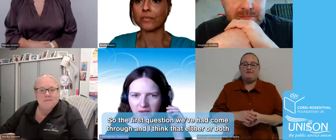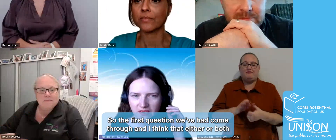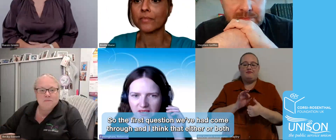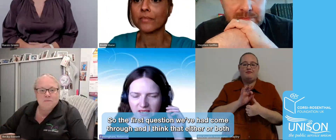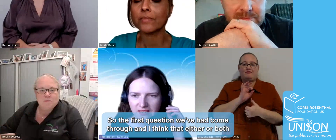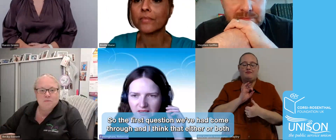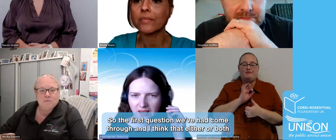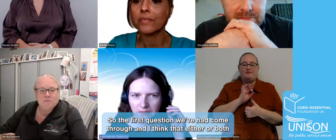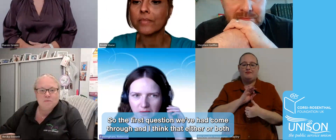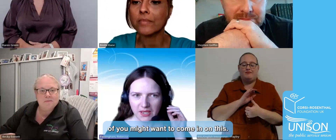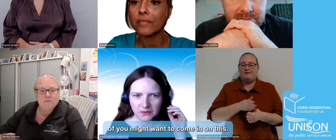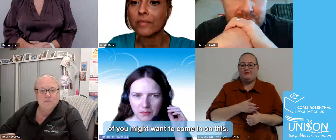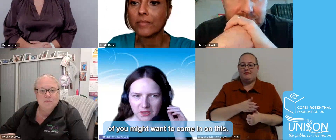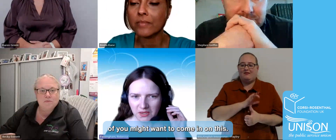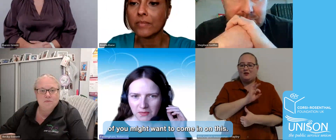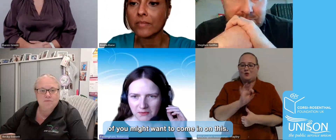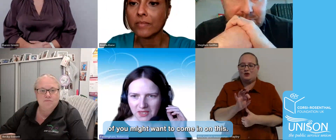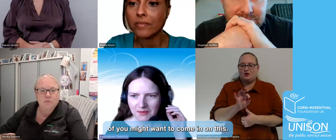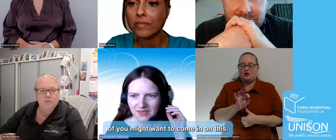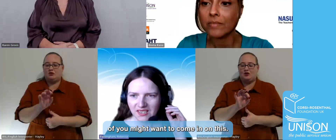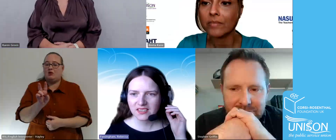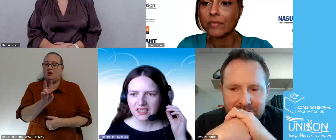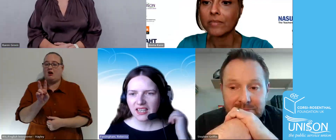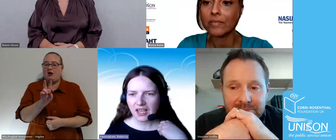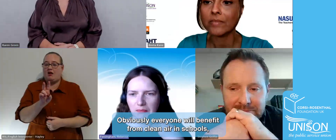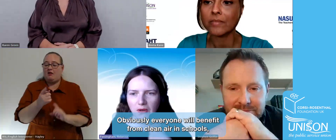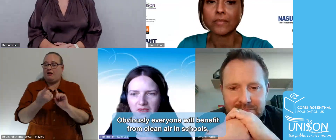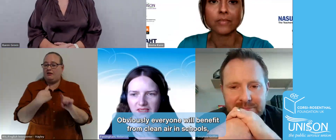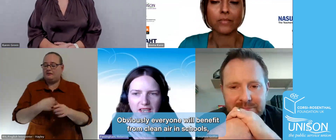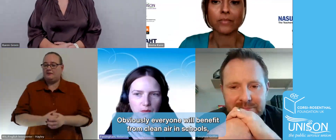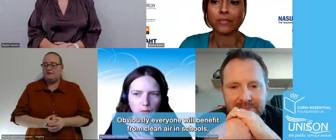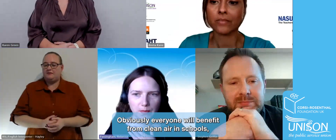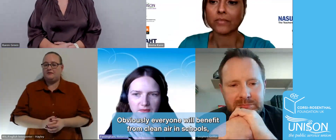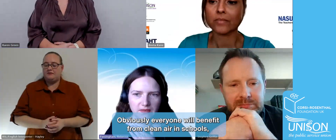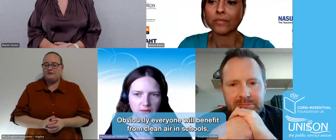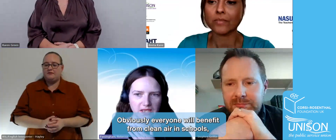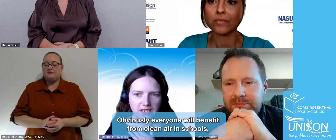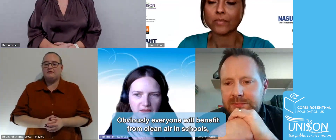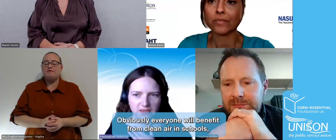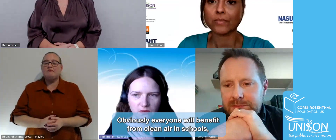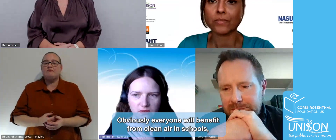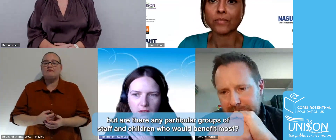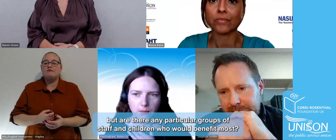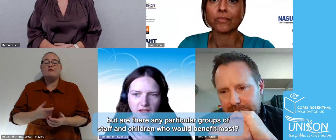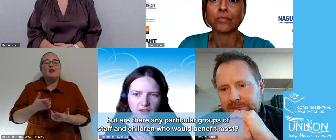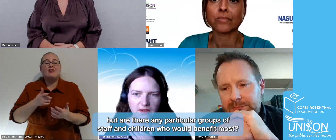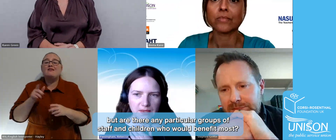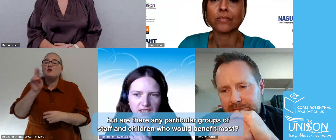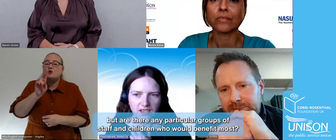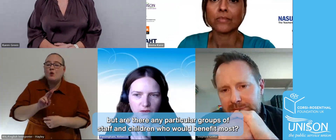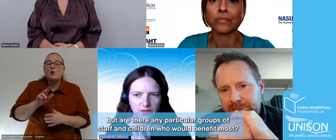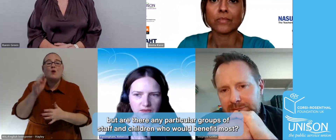through, and I think that either or both of you might want to come in on this. Obviously, everyone will benefit from clean air in schools, but are